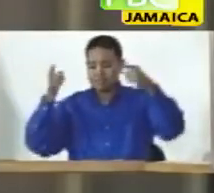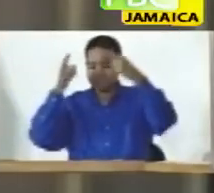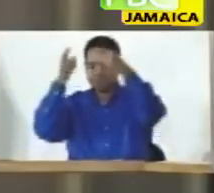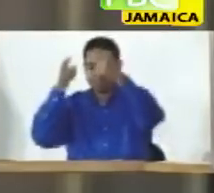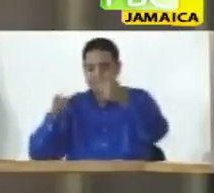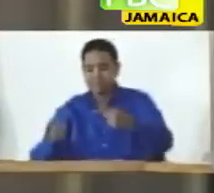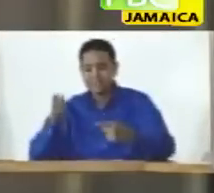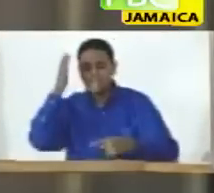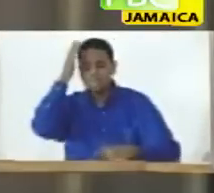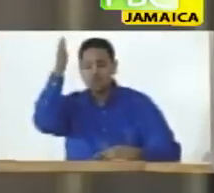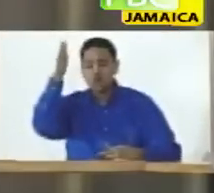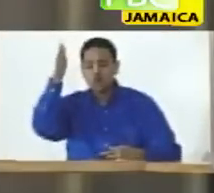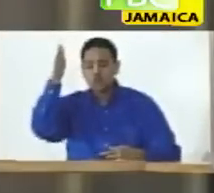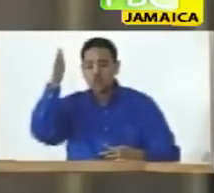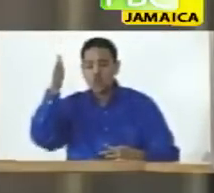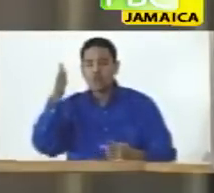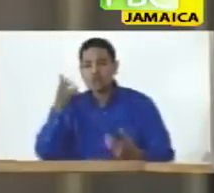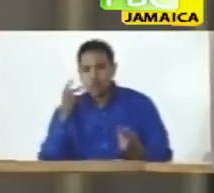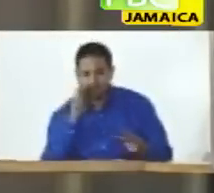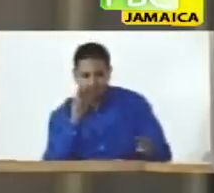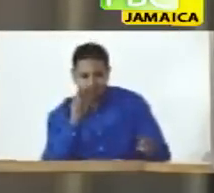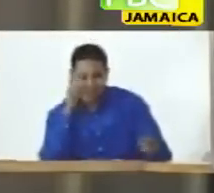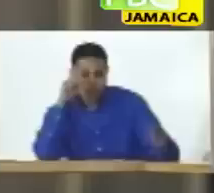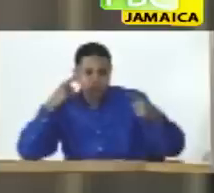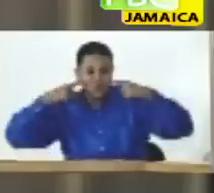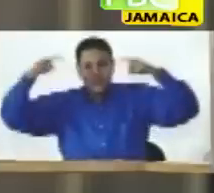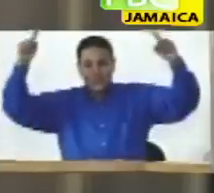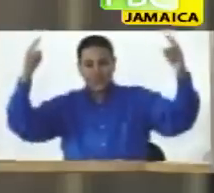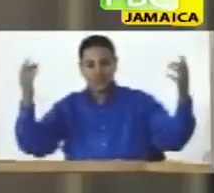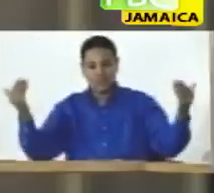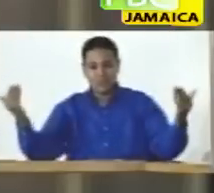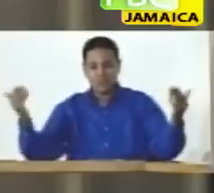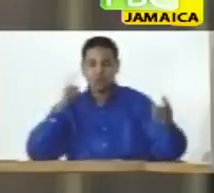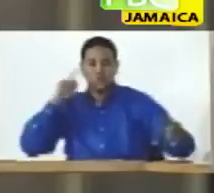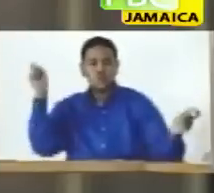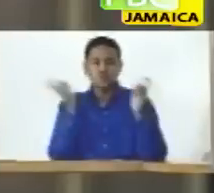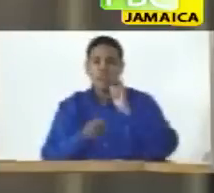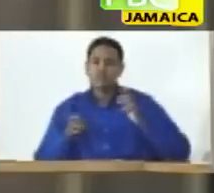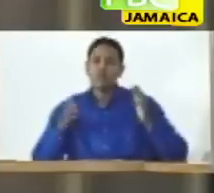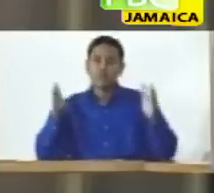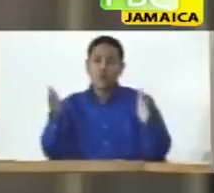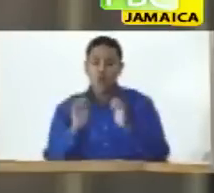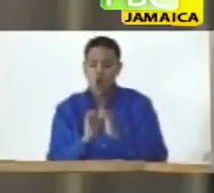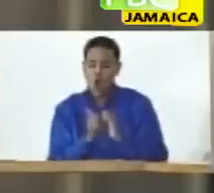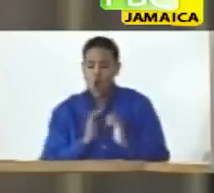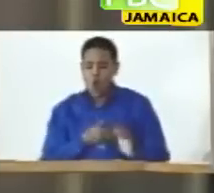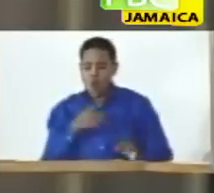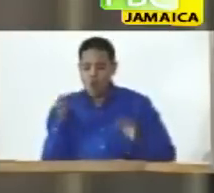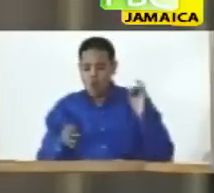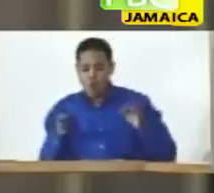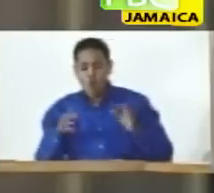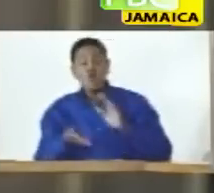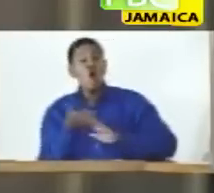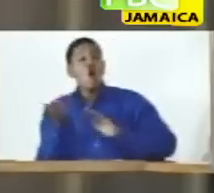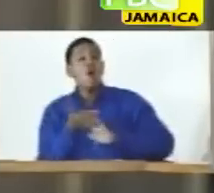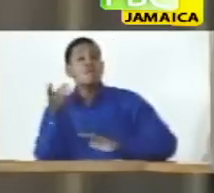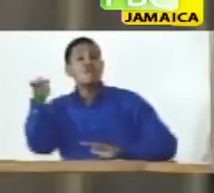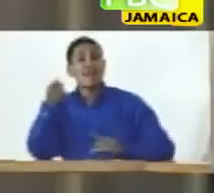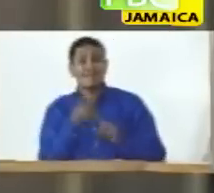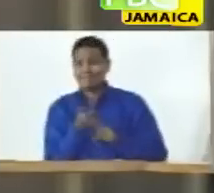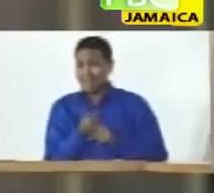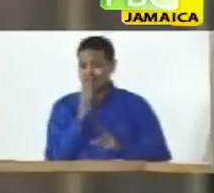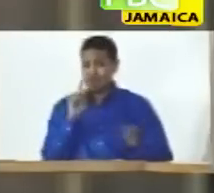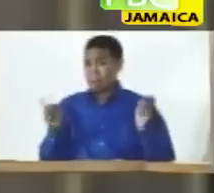Future, Courting Success, that will transform the way our courts operate and are managed, the